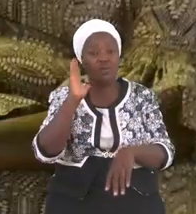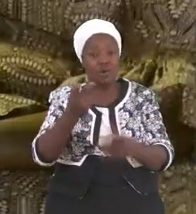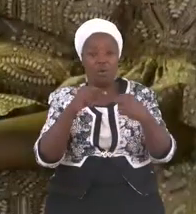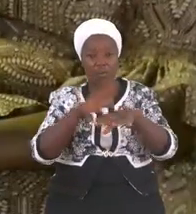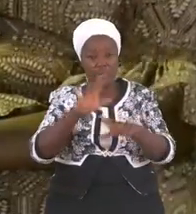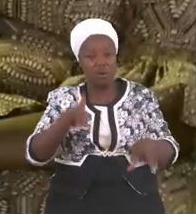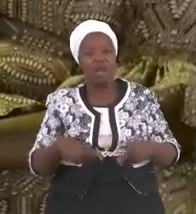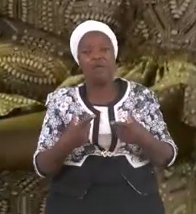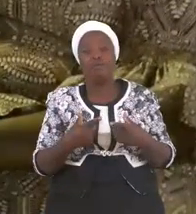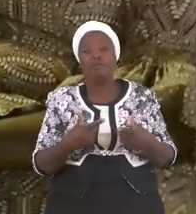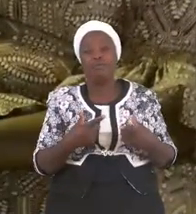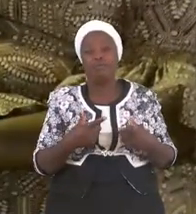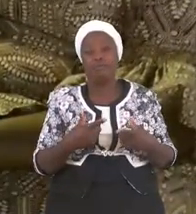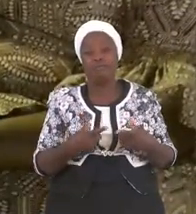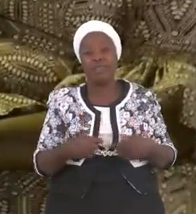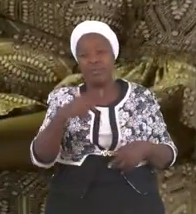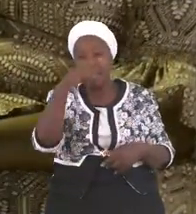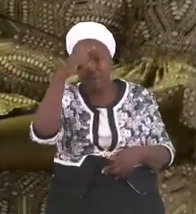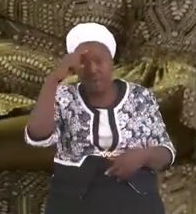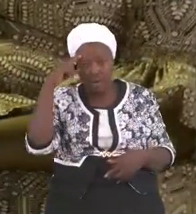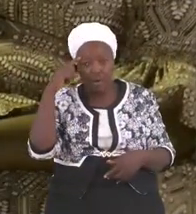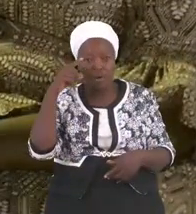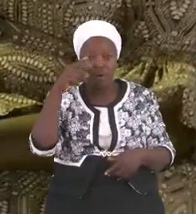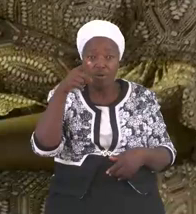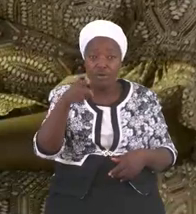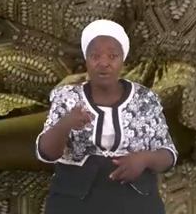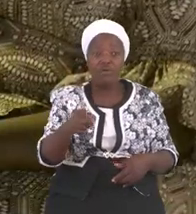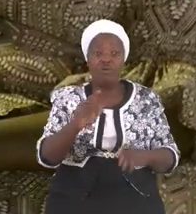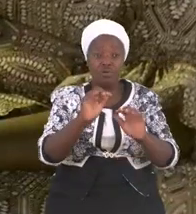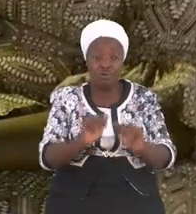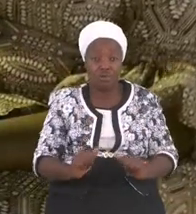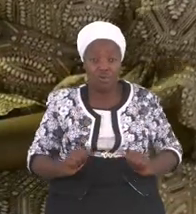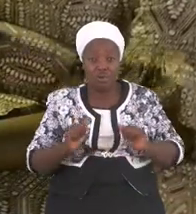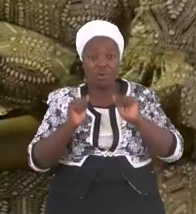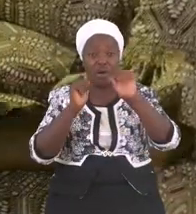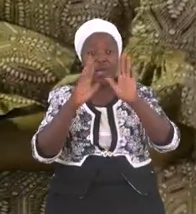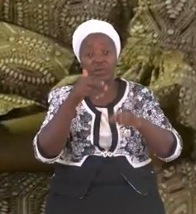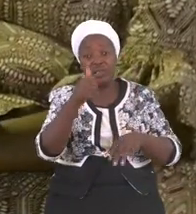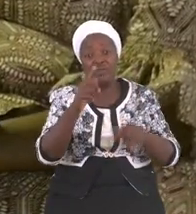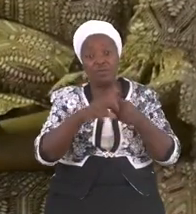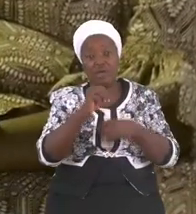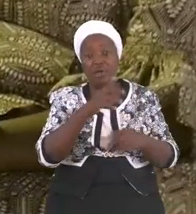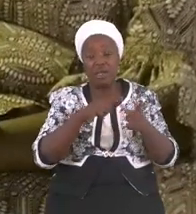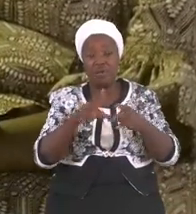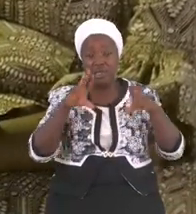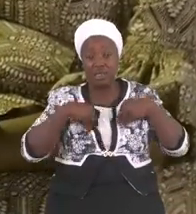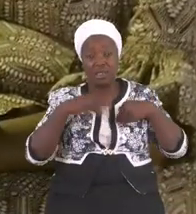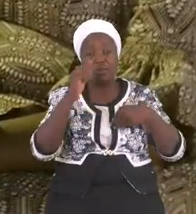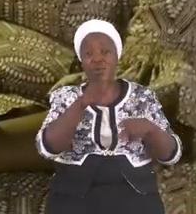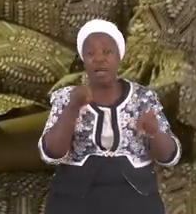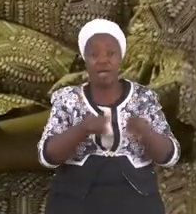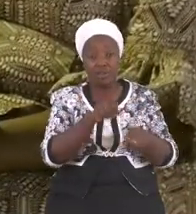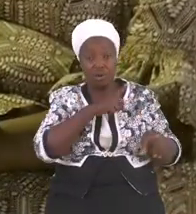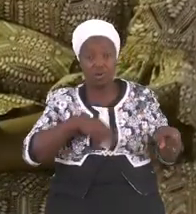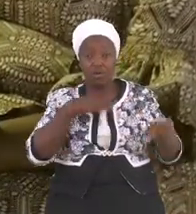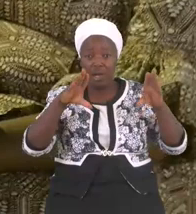life. Because you own him as Lord. You accept him as Lord. You submit to